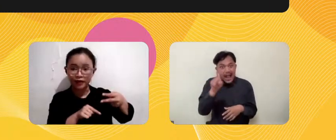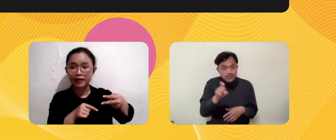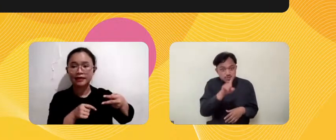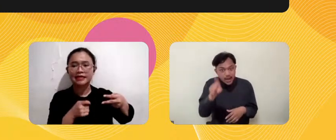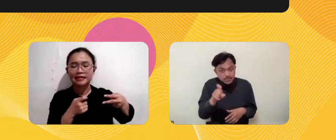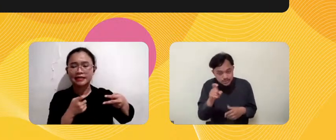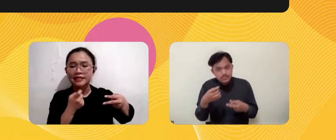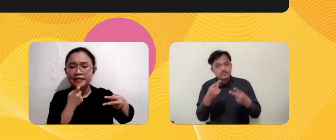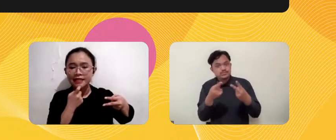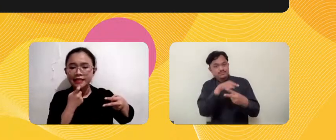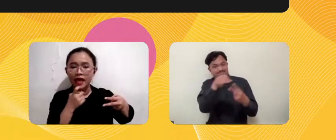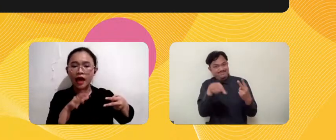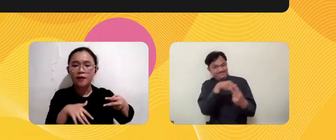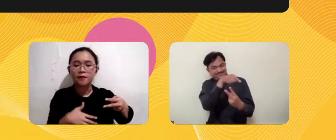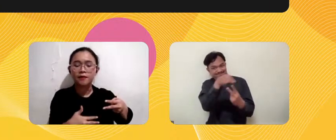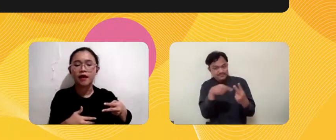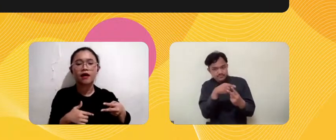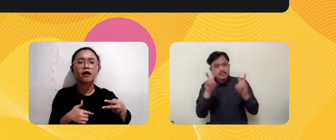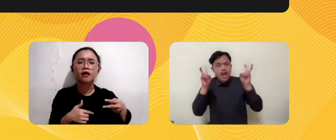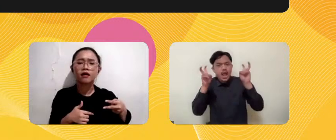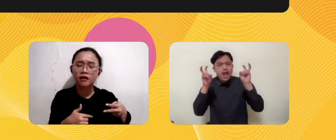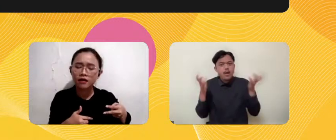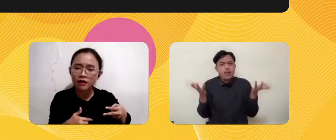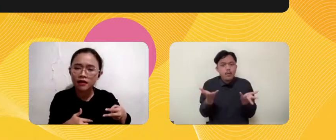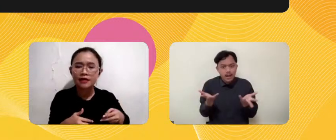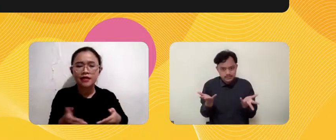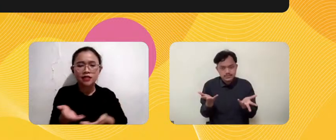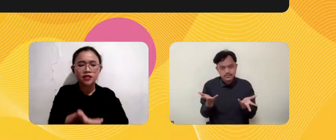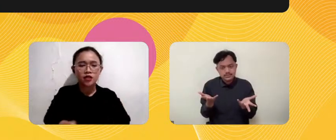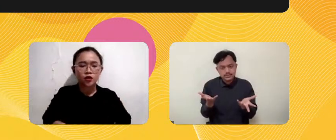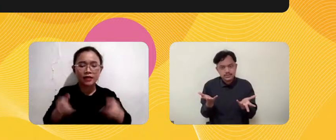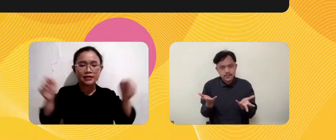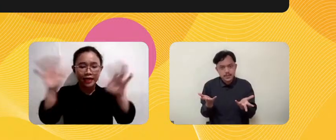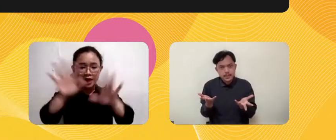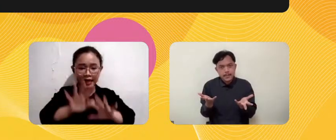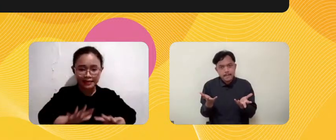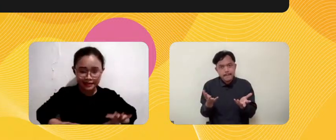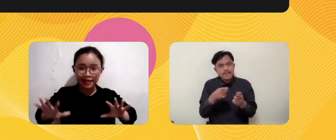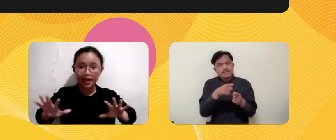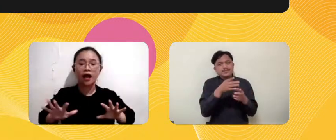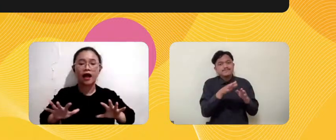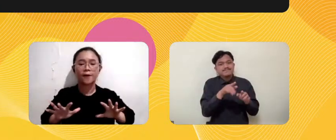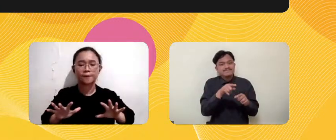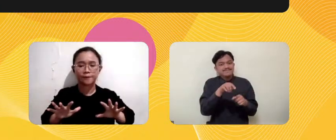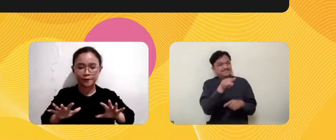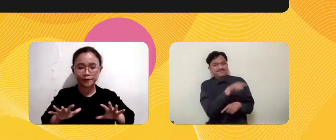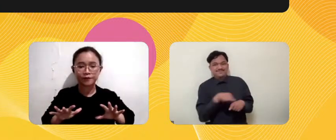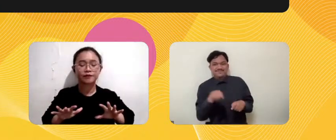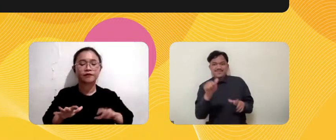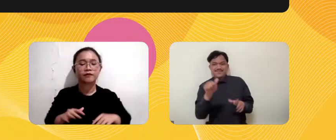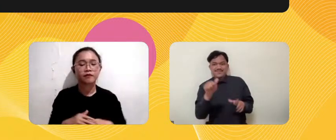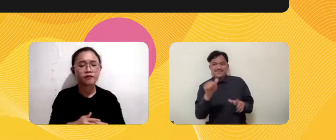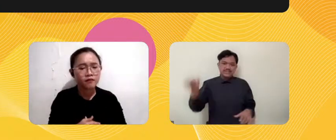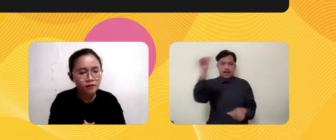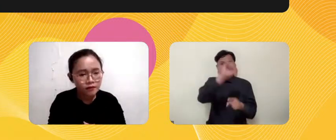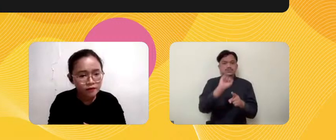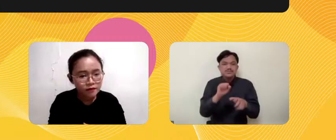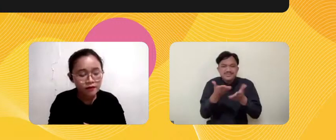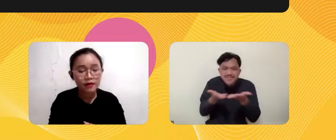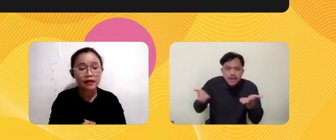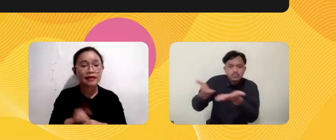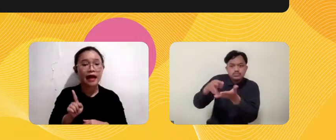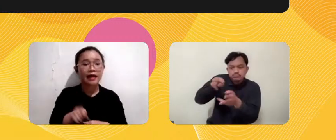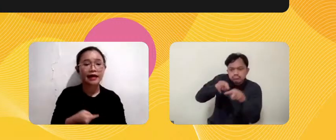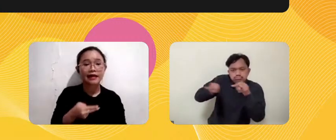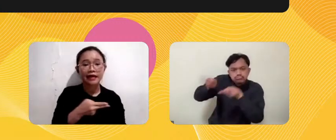and practices that are prevalent in our regions. So the examples that were given were, the first one from Indonesia was